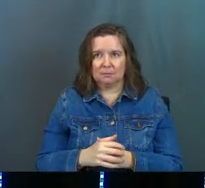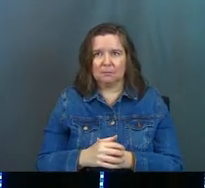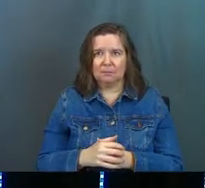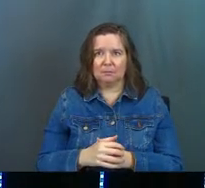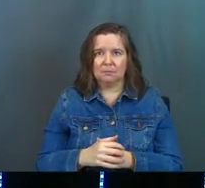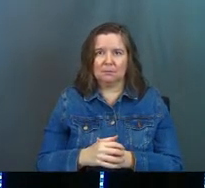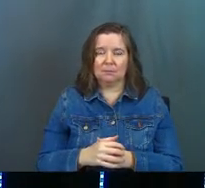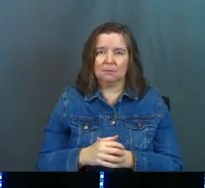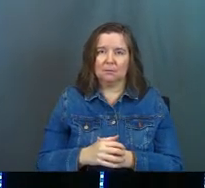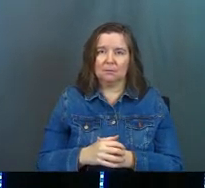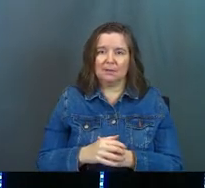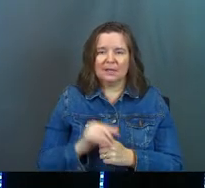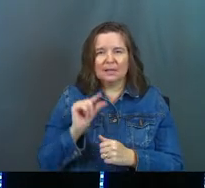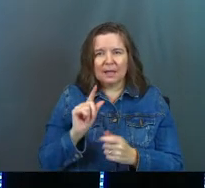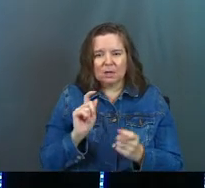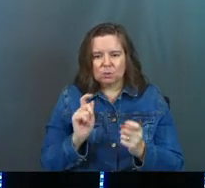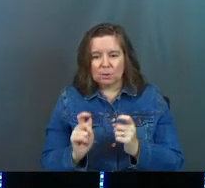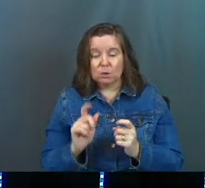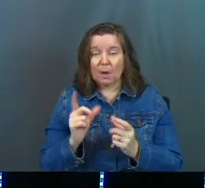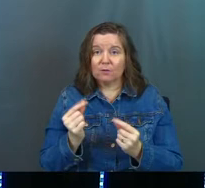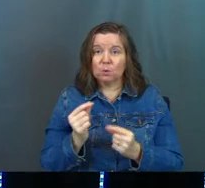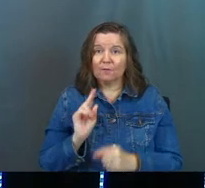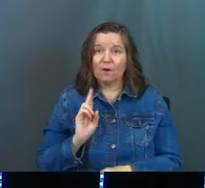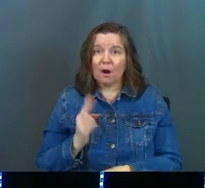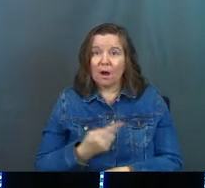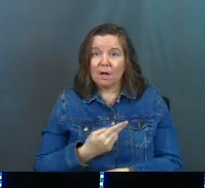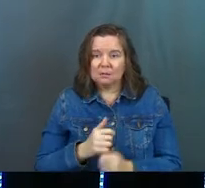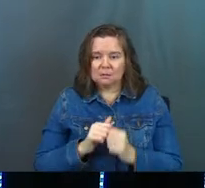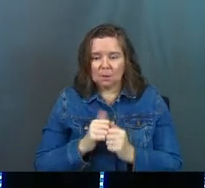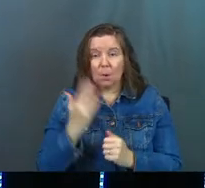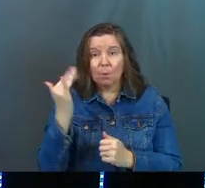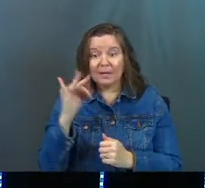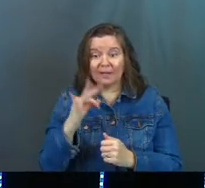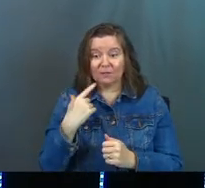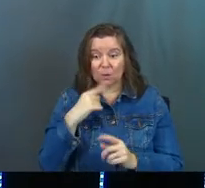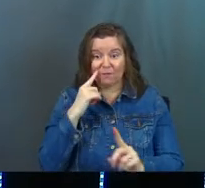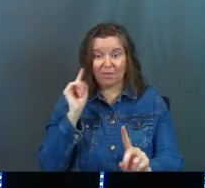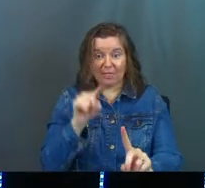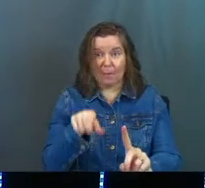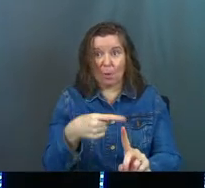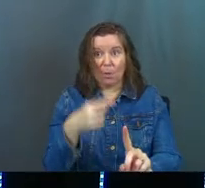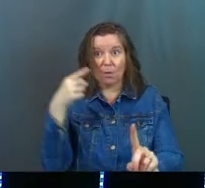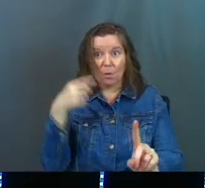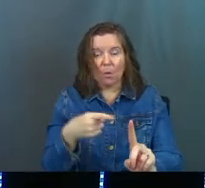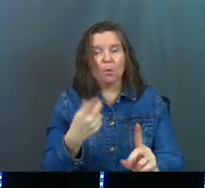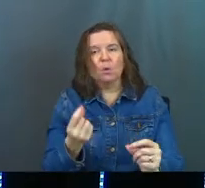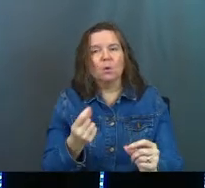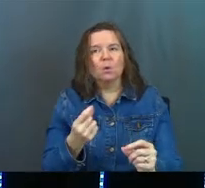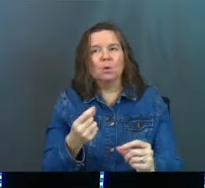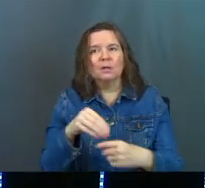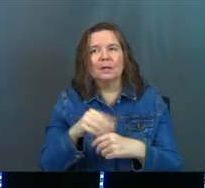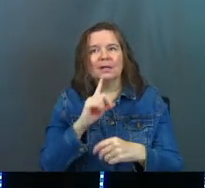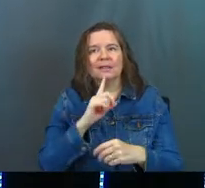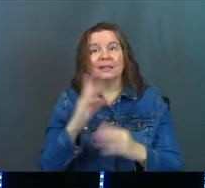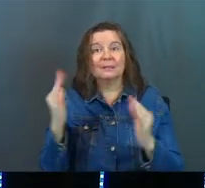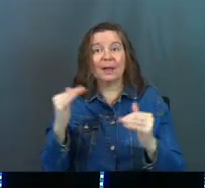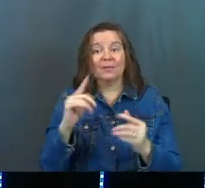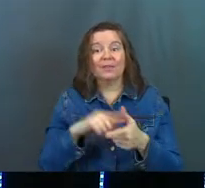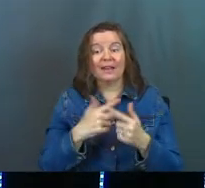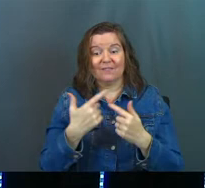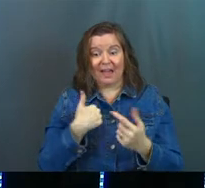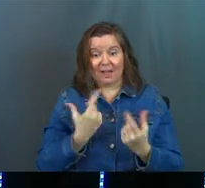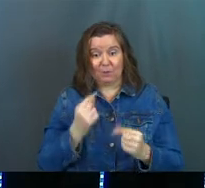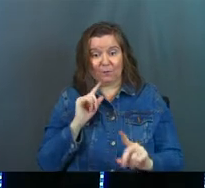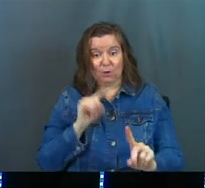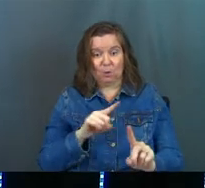long time to get to this. But you got to do it for us. Why? Because if you do it for them, what you've got built in there is this expectation,